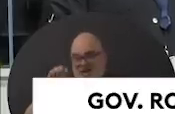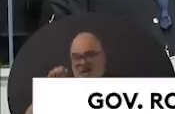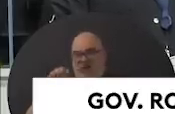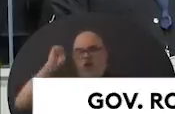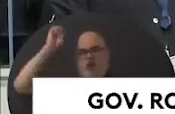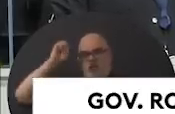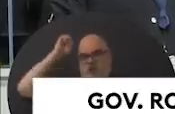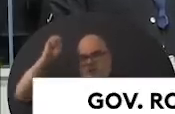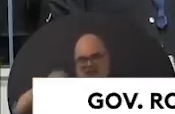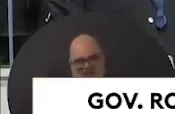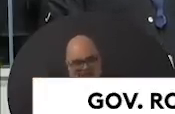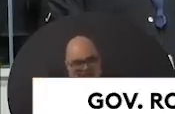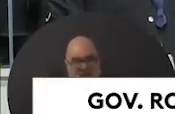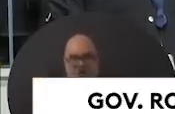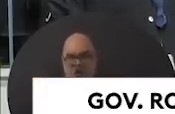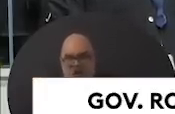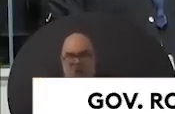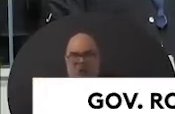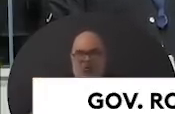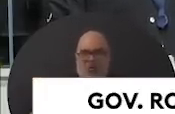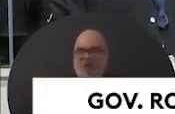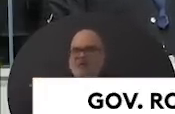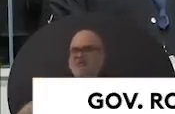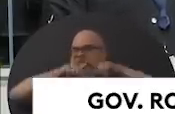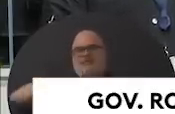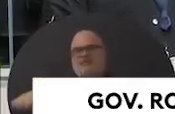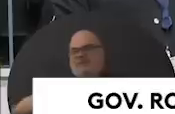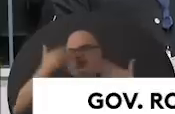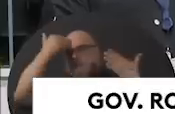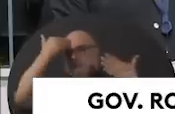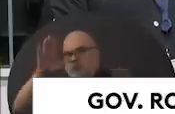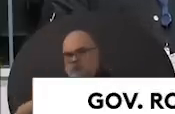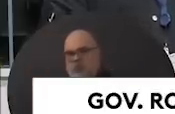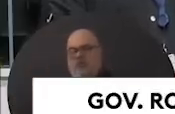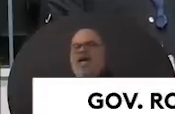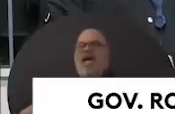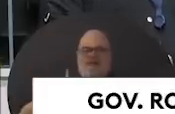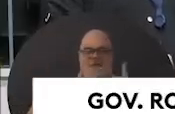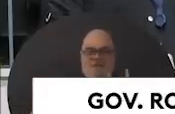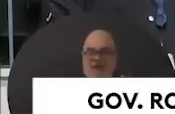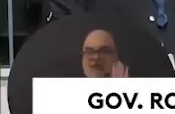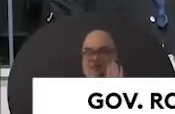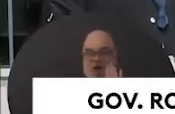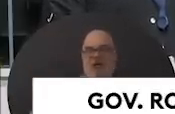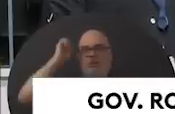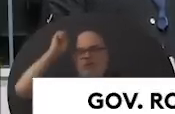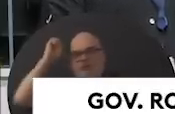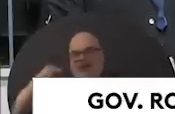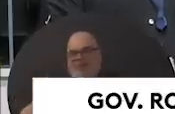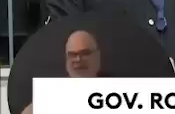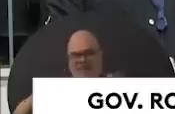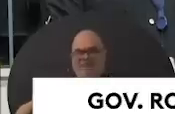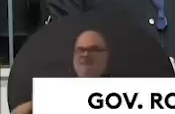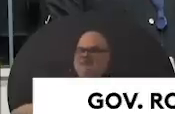American model is taking it further west. And what the National Hurricane Center does is basically try to come in the middle of what the models